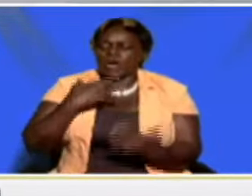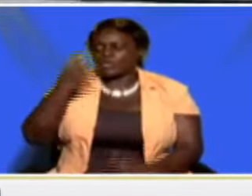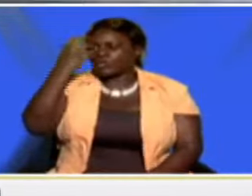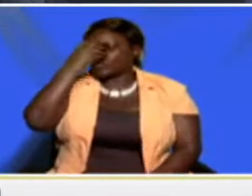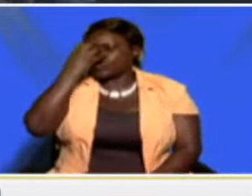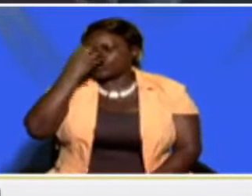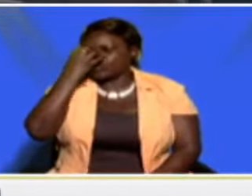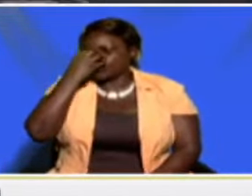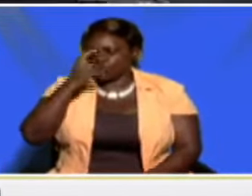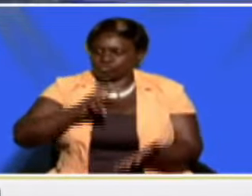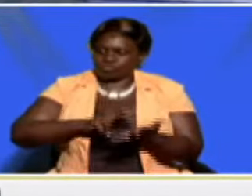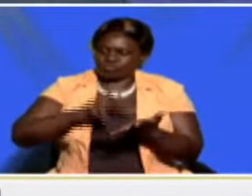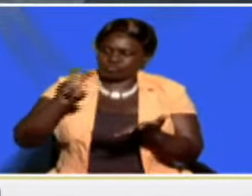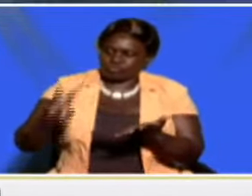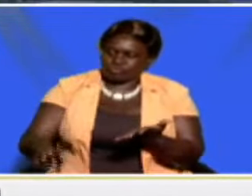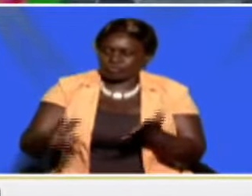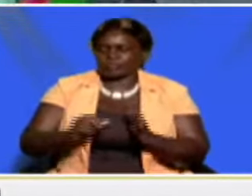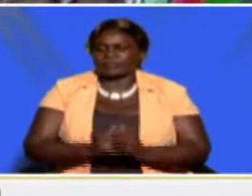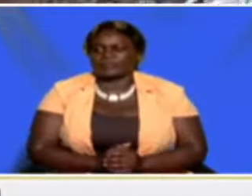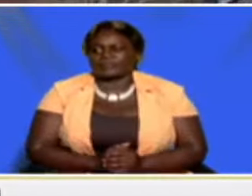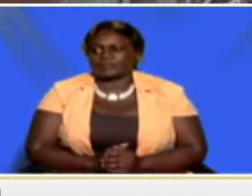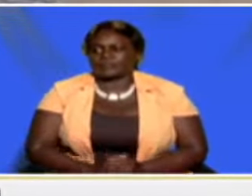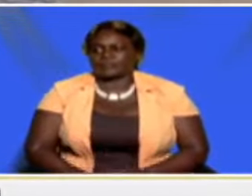Ruto to resign.